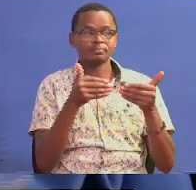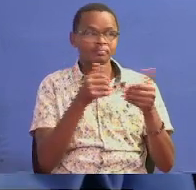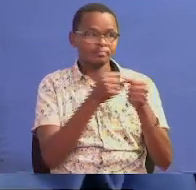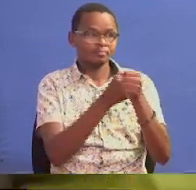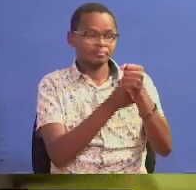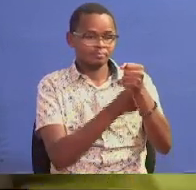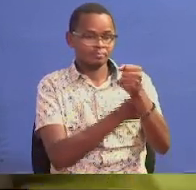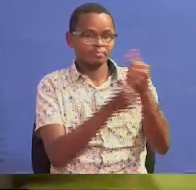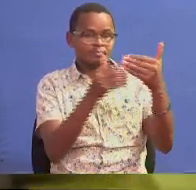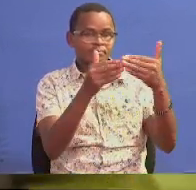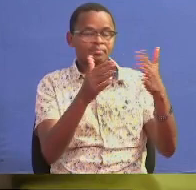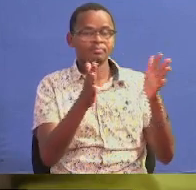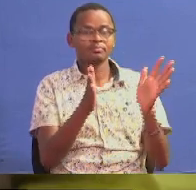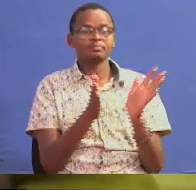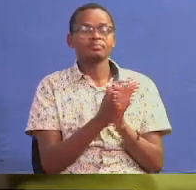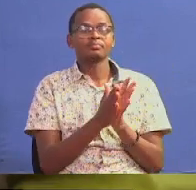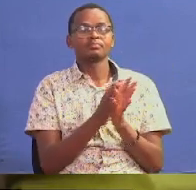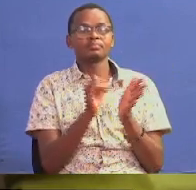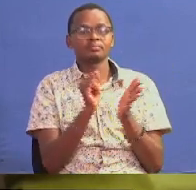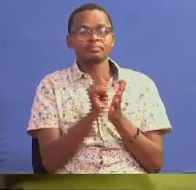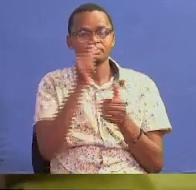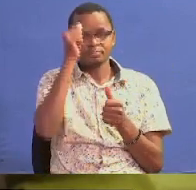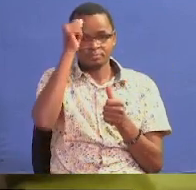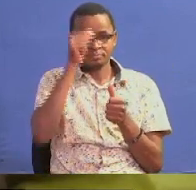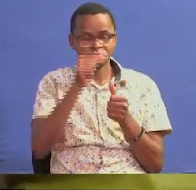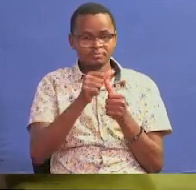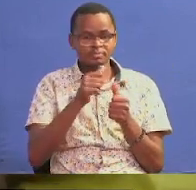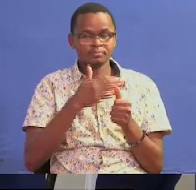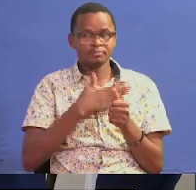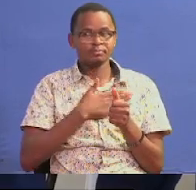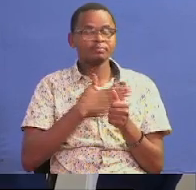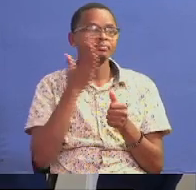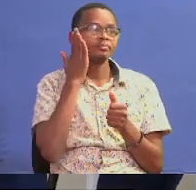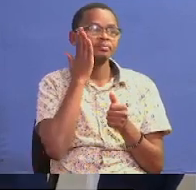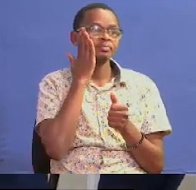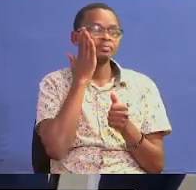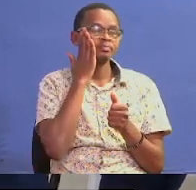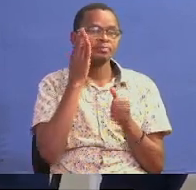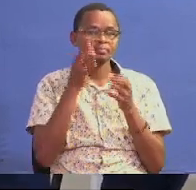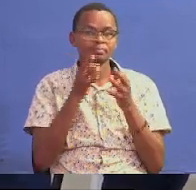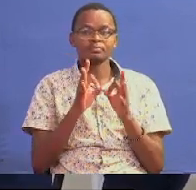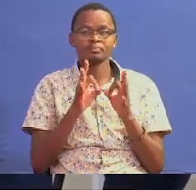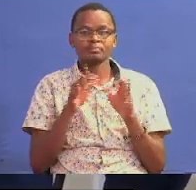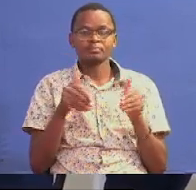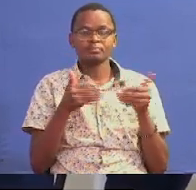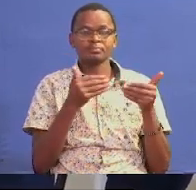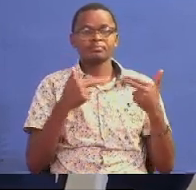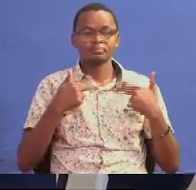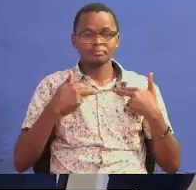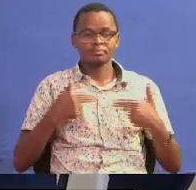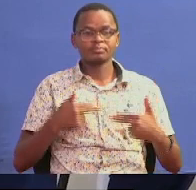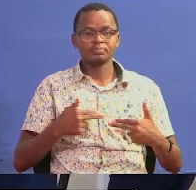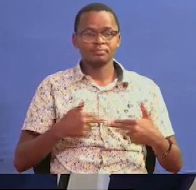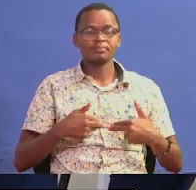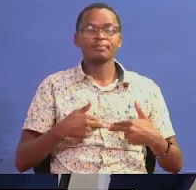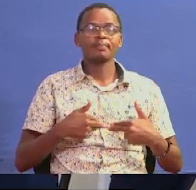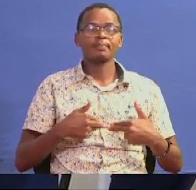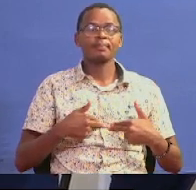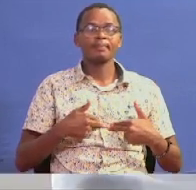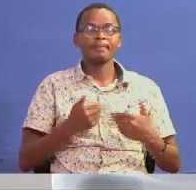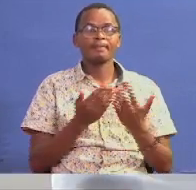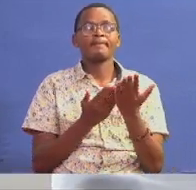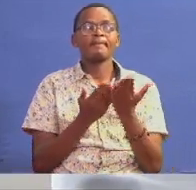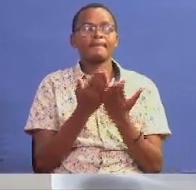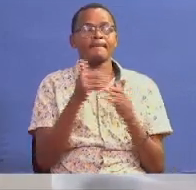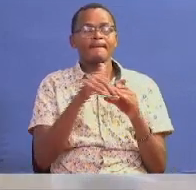give more support to the communities. And that reminds me of my mother, who is a retired nursing officer, who is still providing health